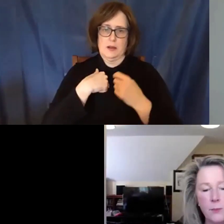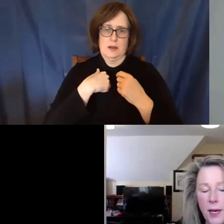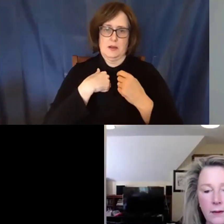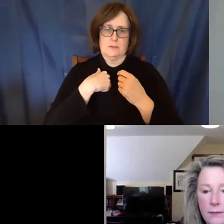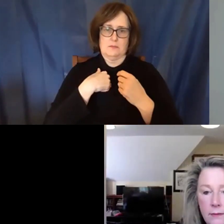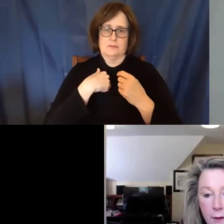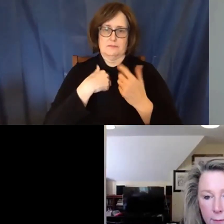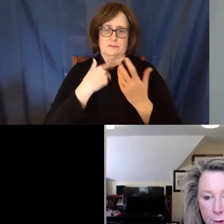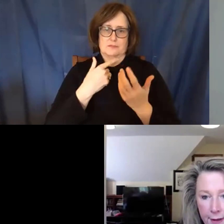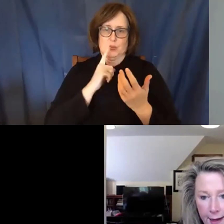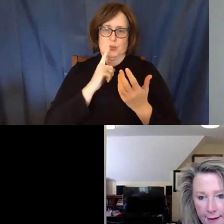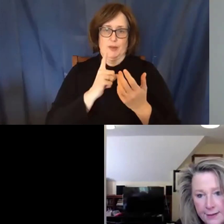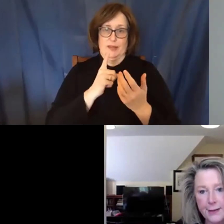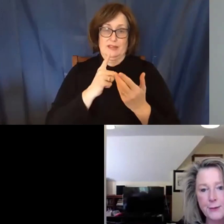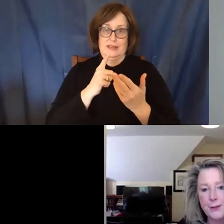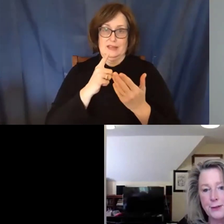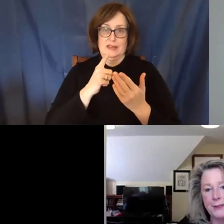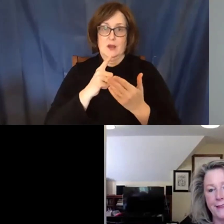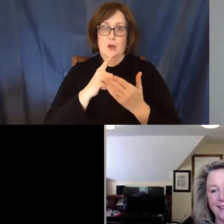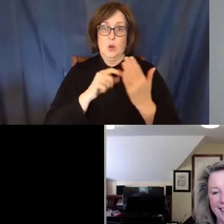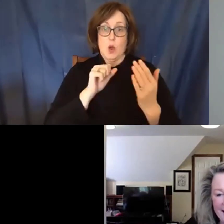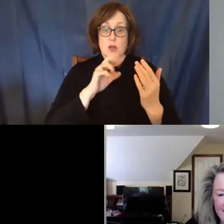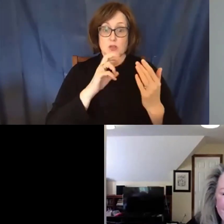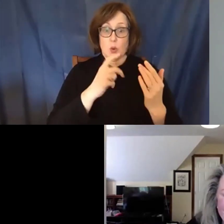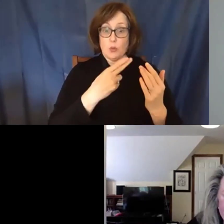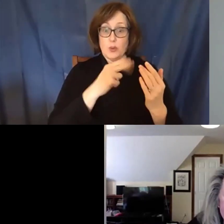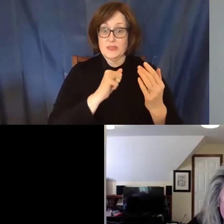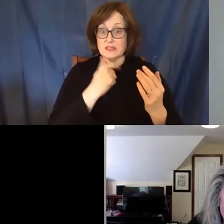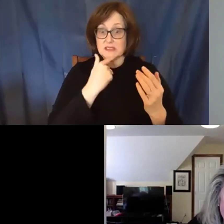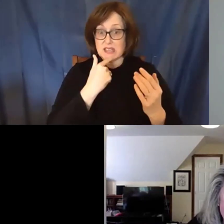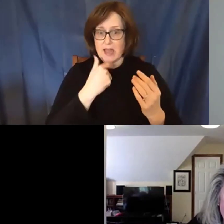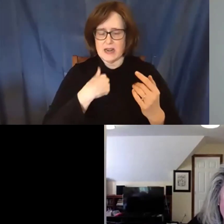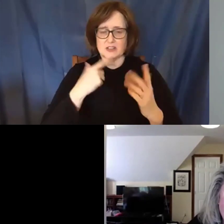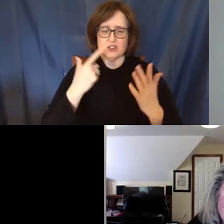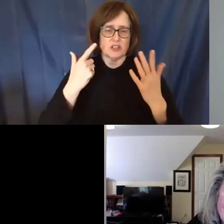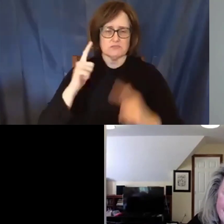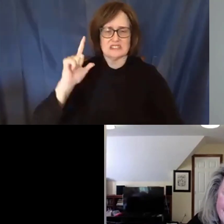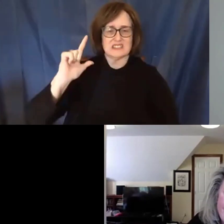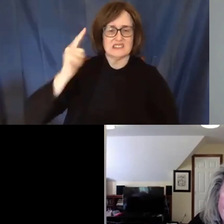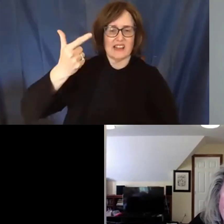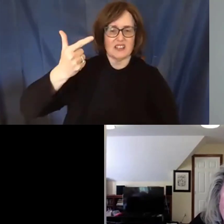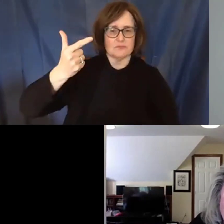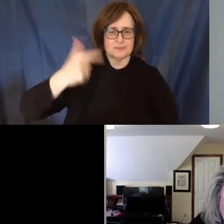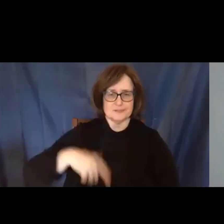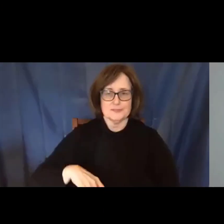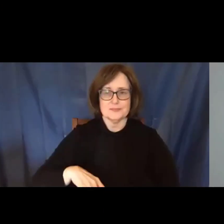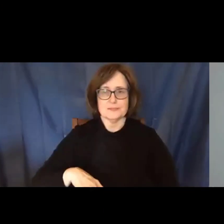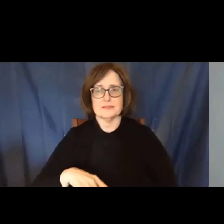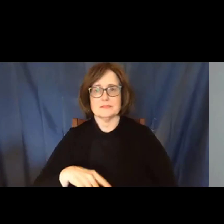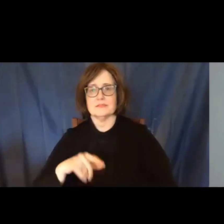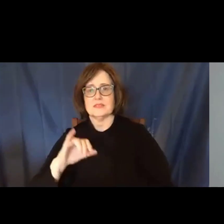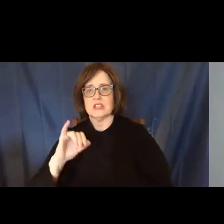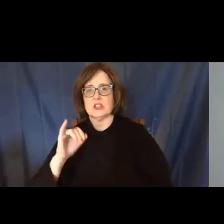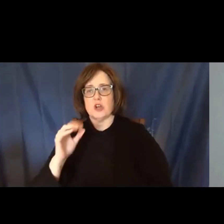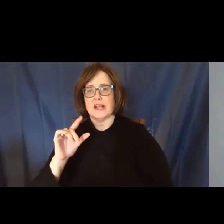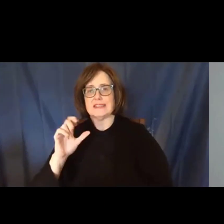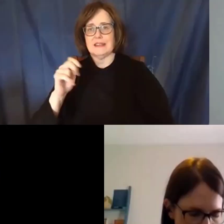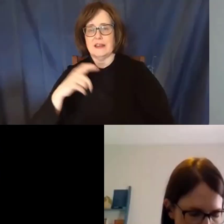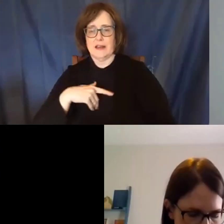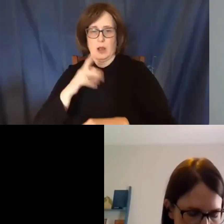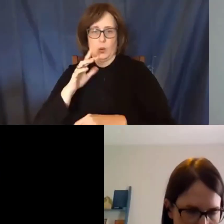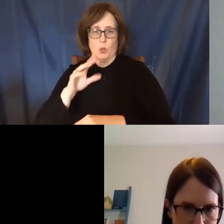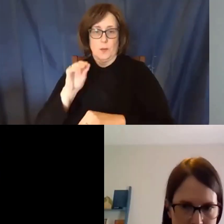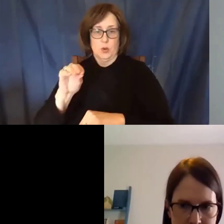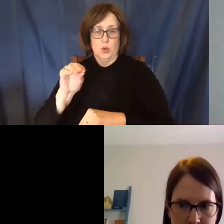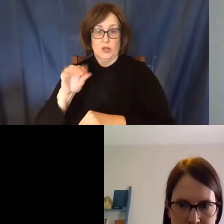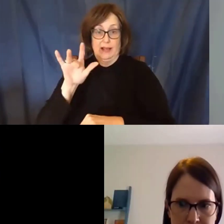it better. So I'll stick with Seretha. Great, thank you. Yeah, I'm going to put a link in the chat to the blog post